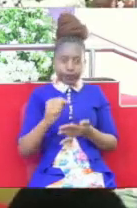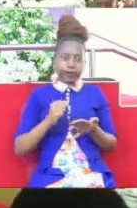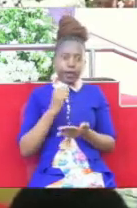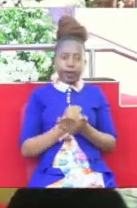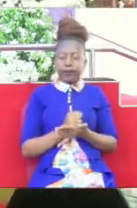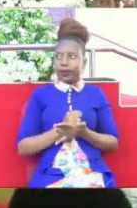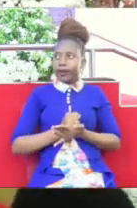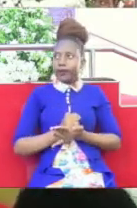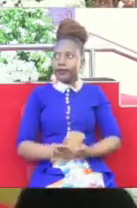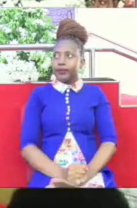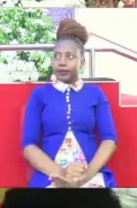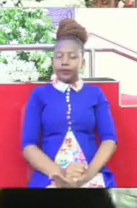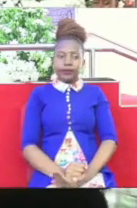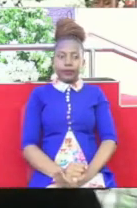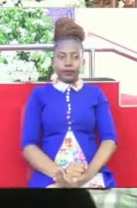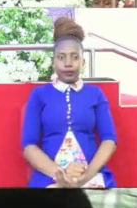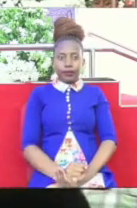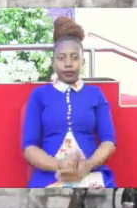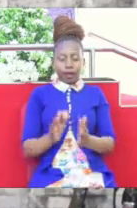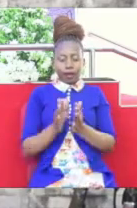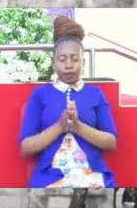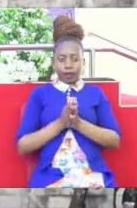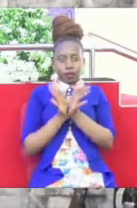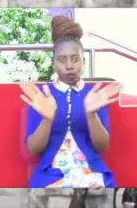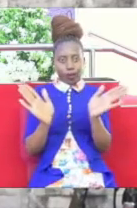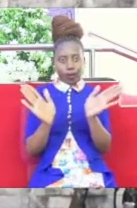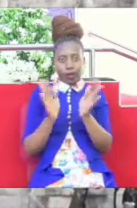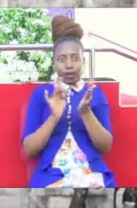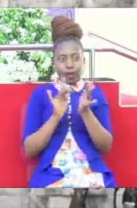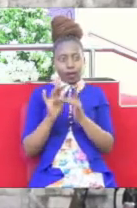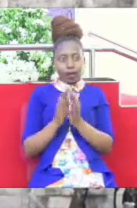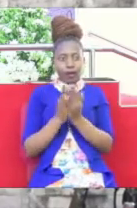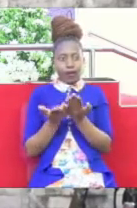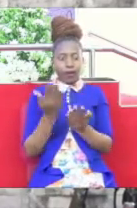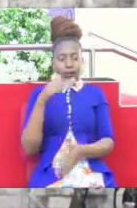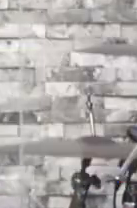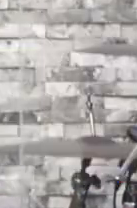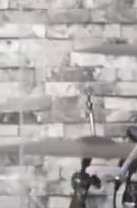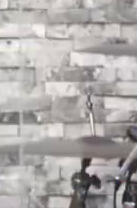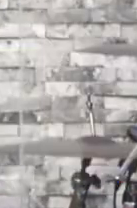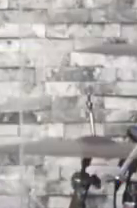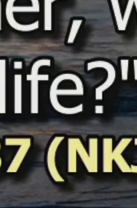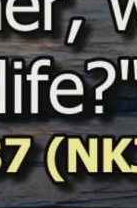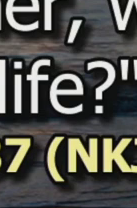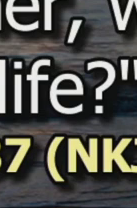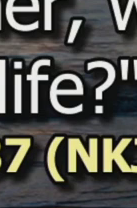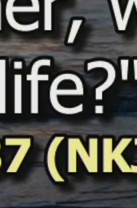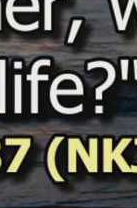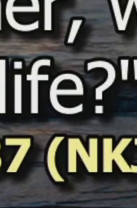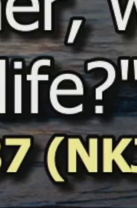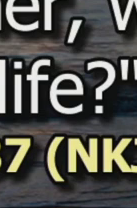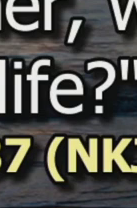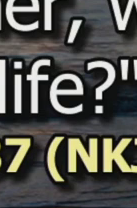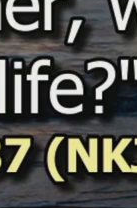amen. Open your Bibles, if you wouldn't mind, to Luke chapter 10. Fungua Biblia yako katika Luka mlango wa 10.